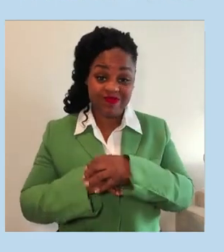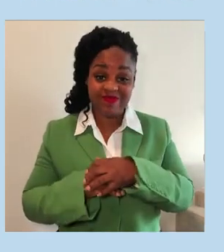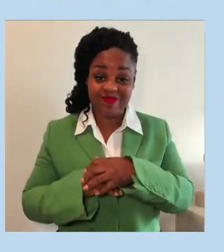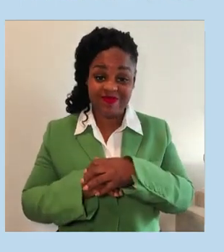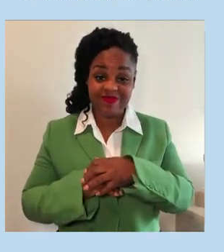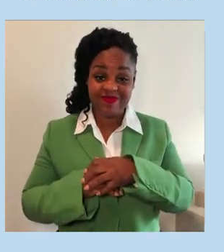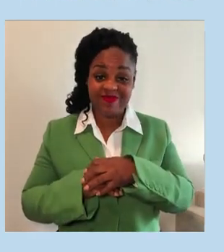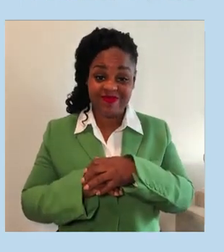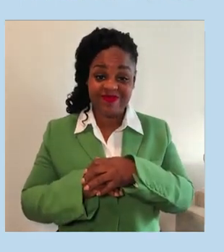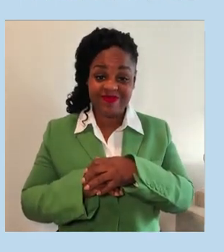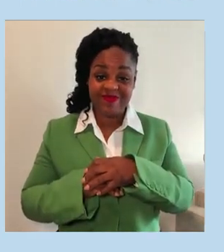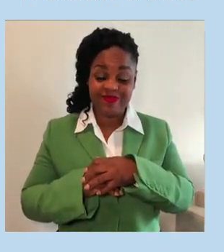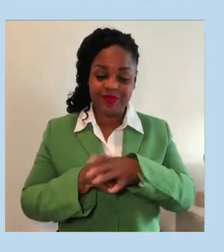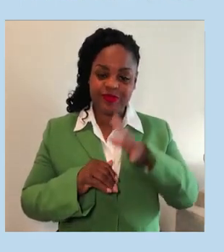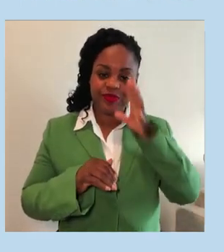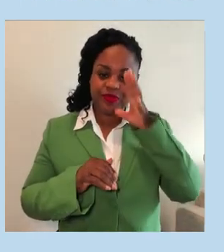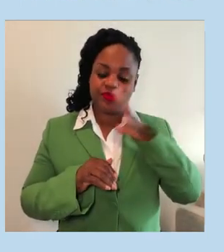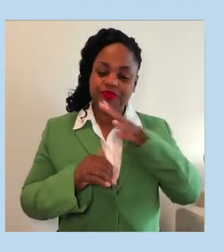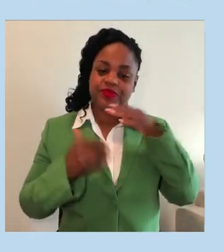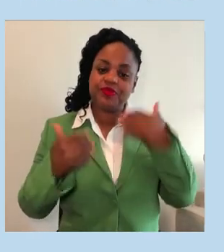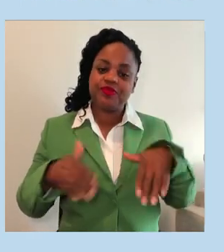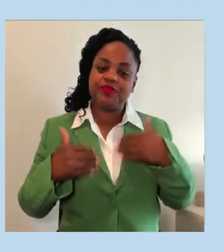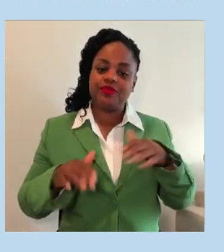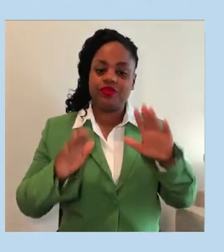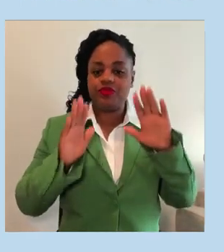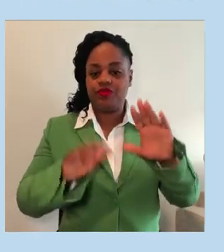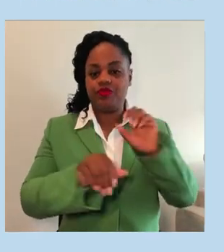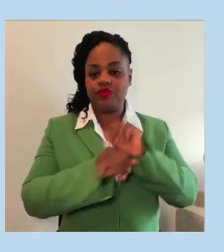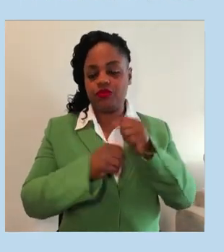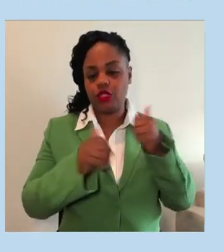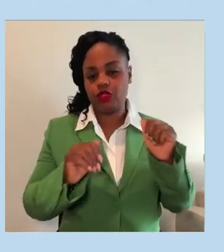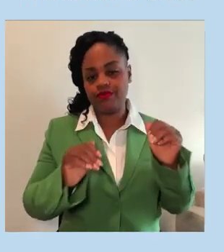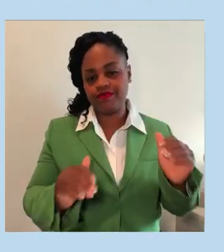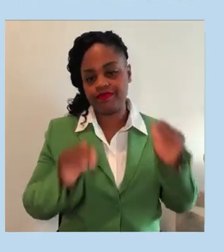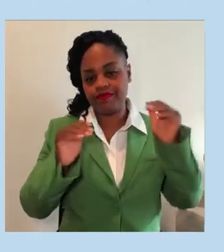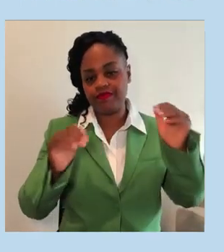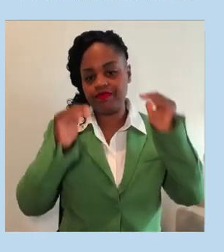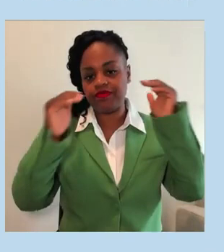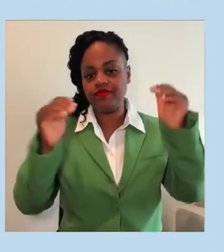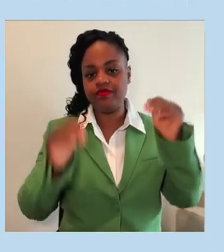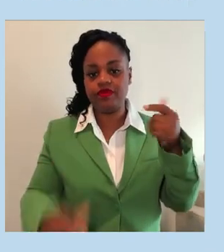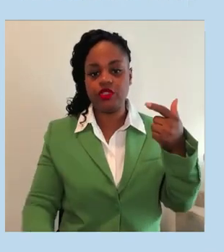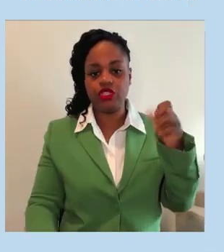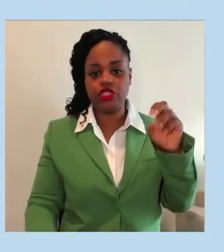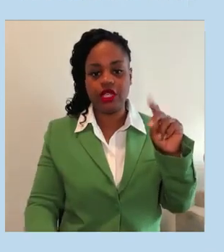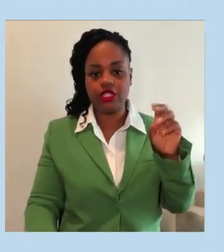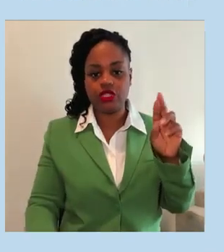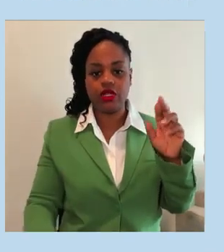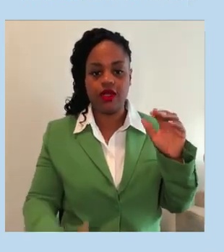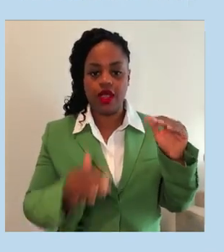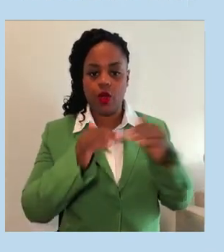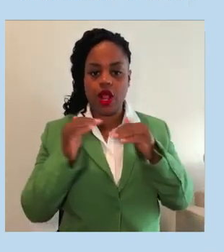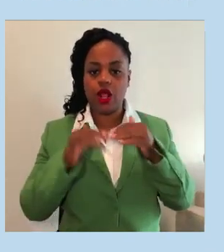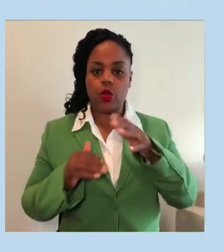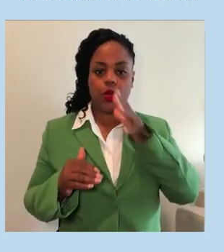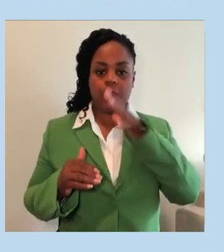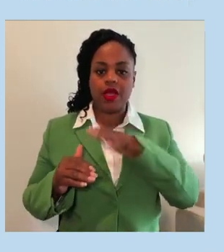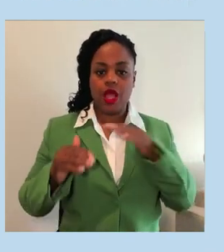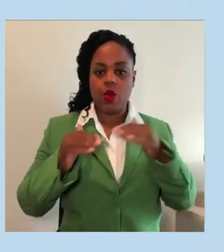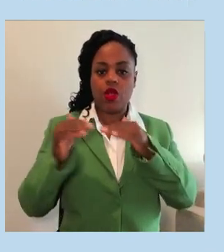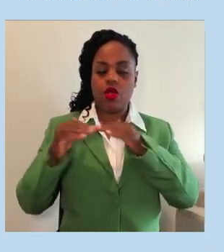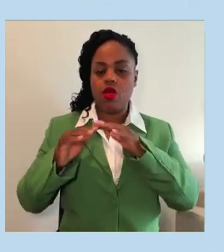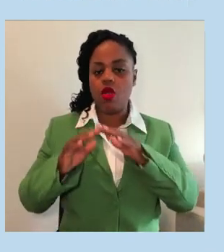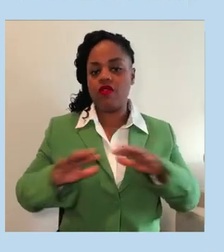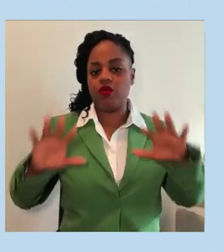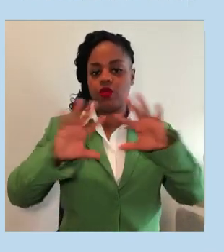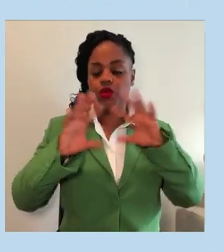gender equity and gender equality around the world. And you are the best investment. The work you have done and will continue to do is